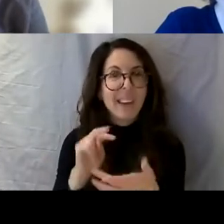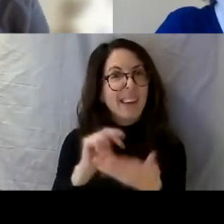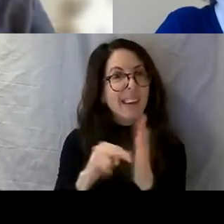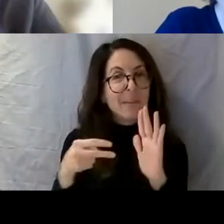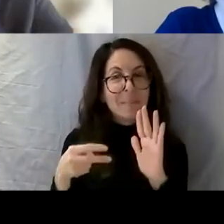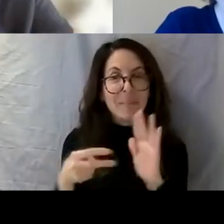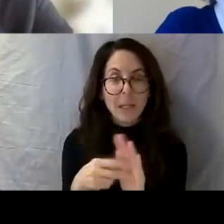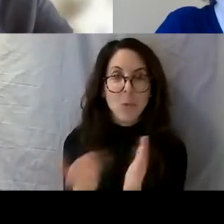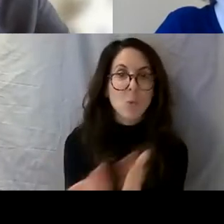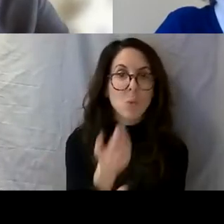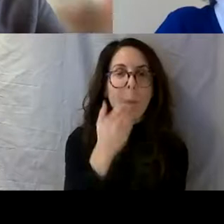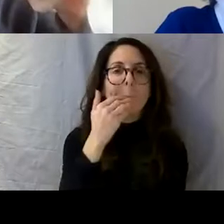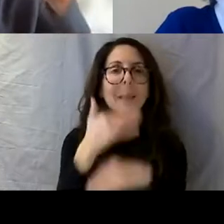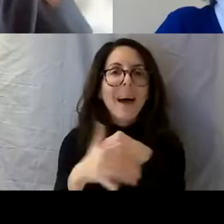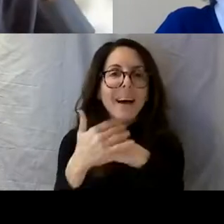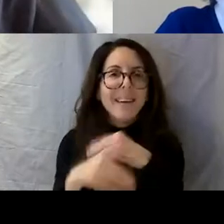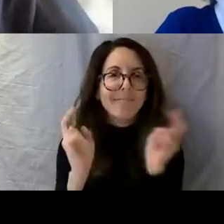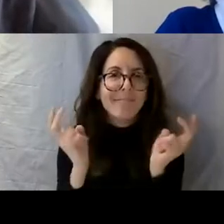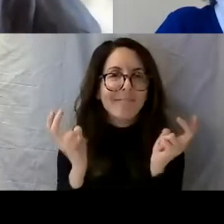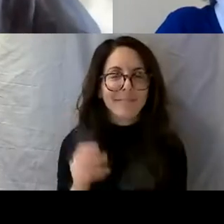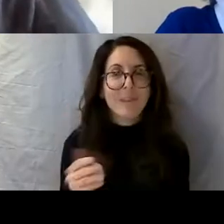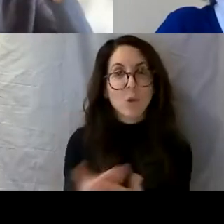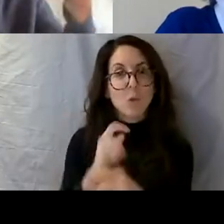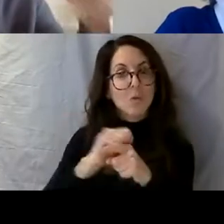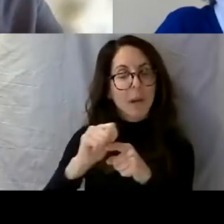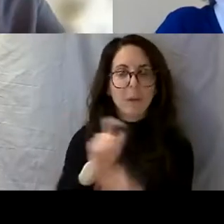be new blood and training.